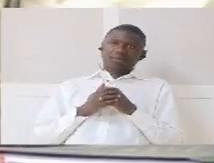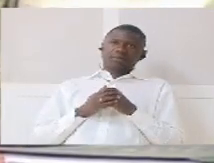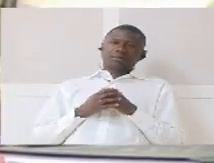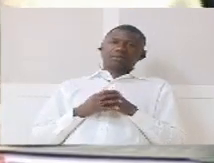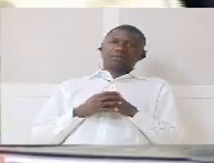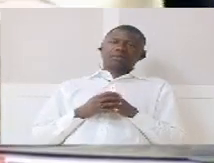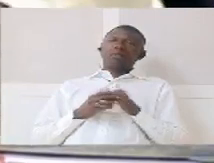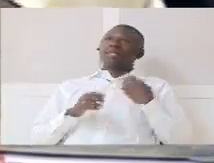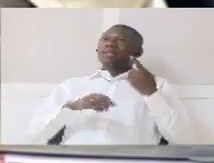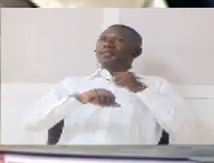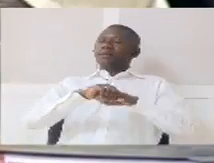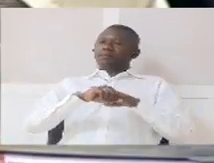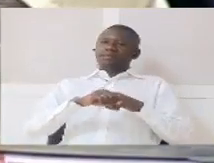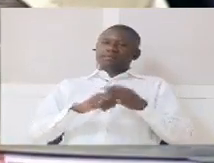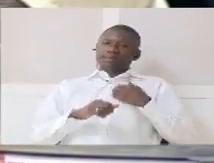For